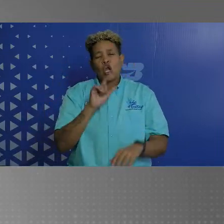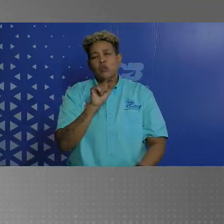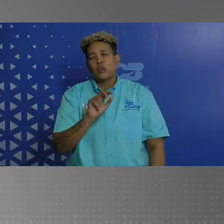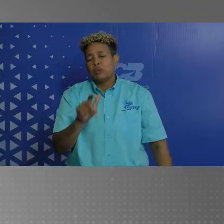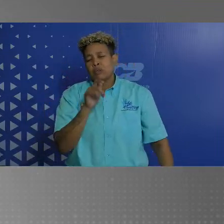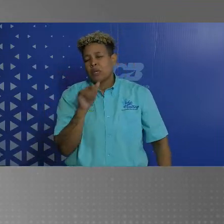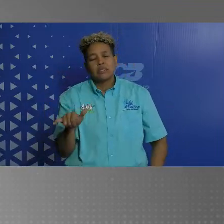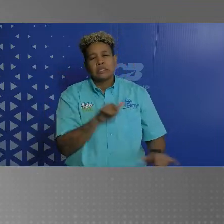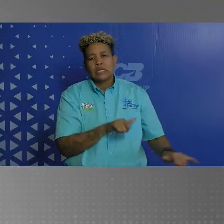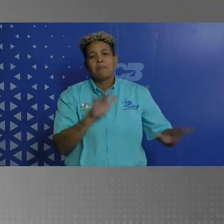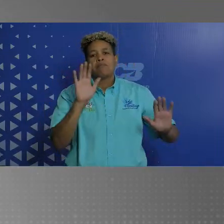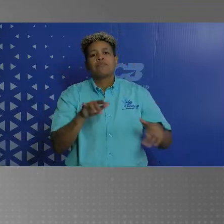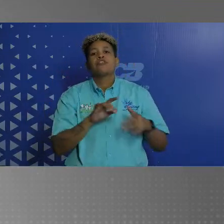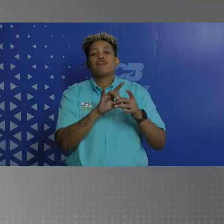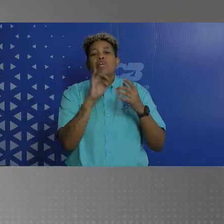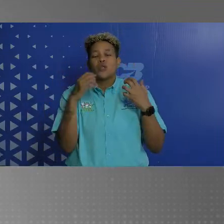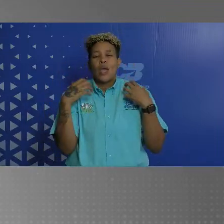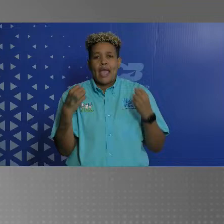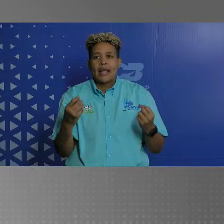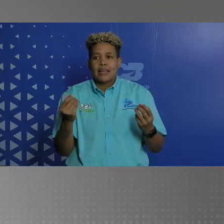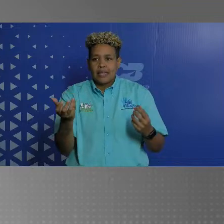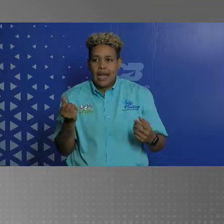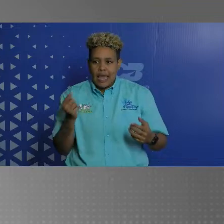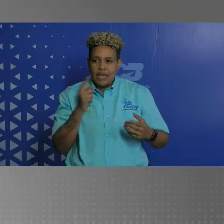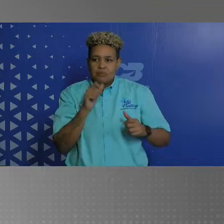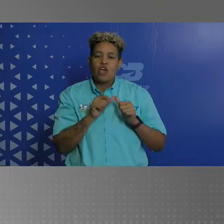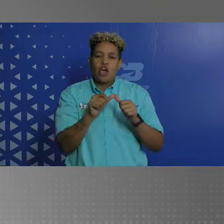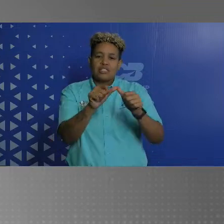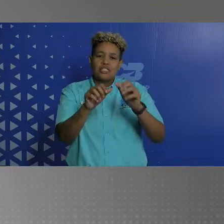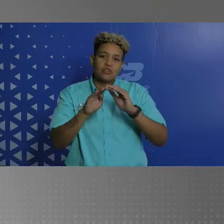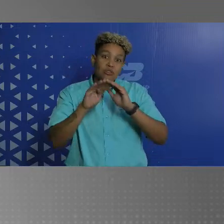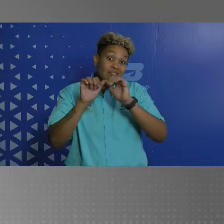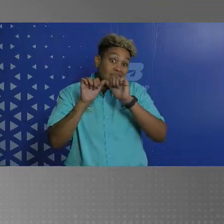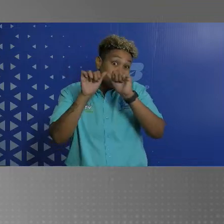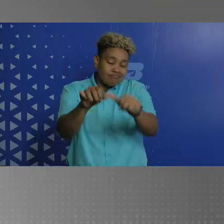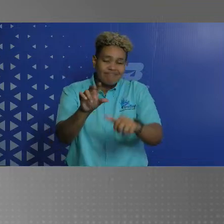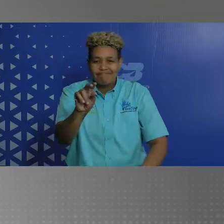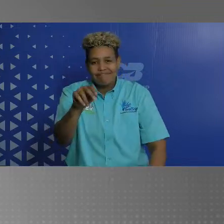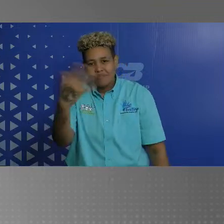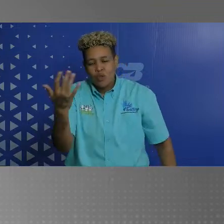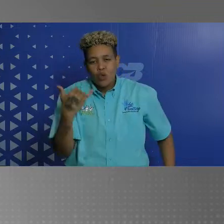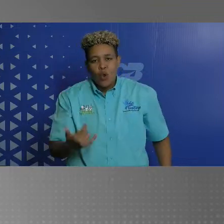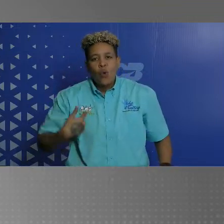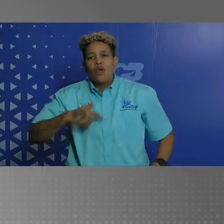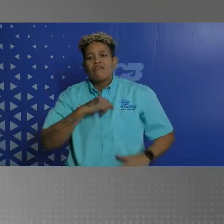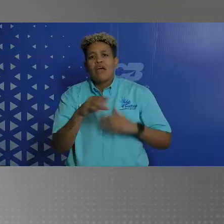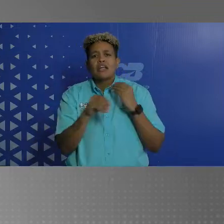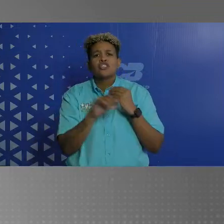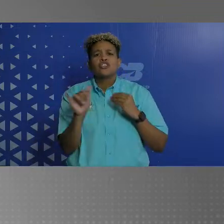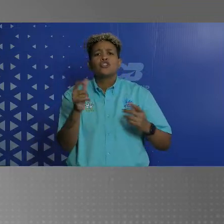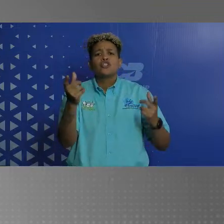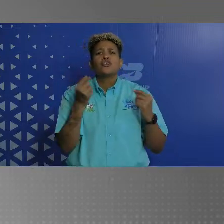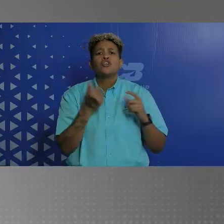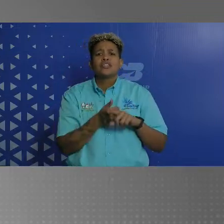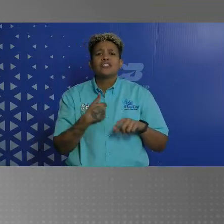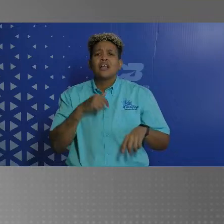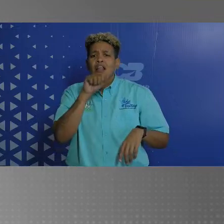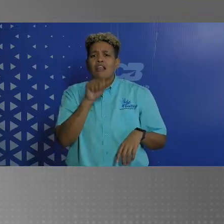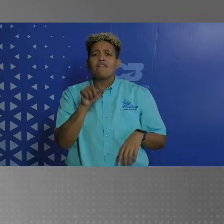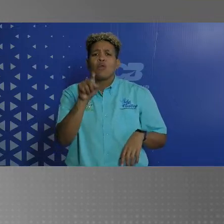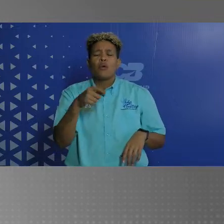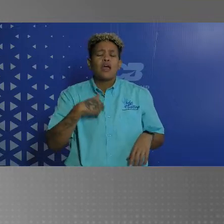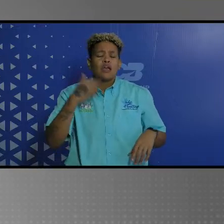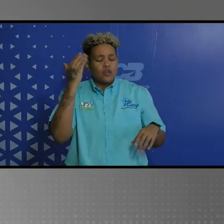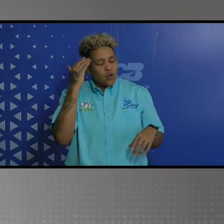2023 in terms of health claims continuing indefinitely. Now, we've also done, and I love the question, I